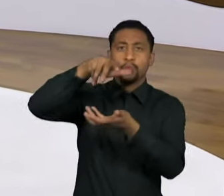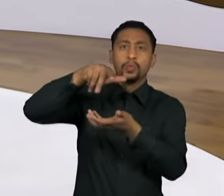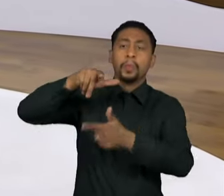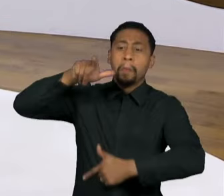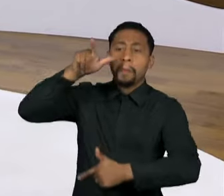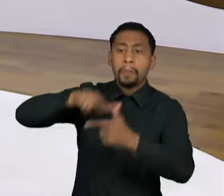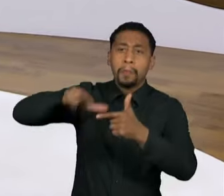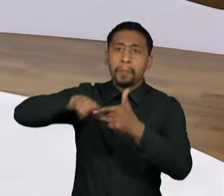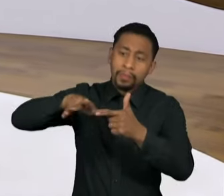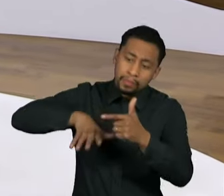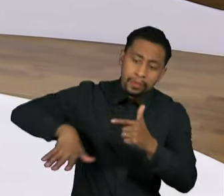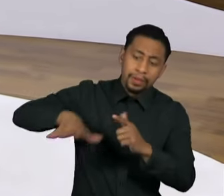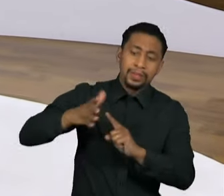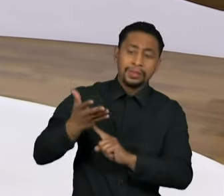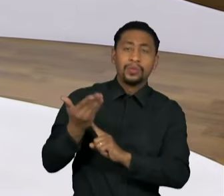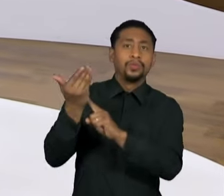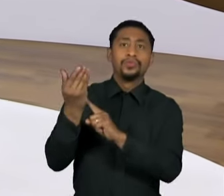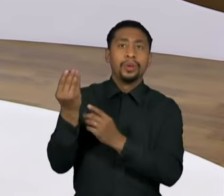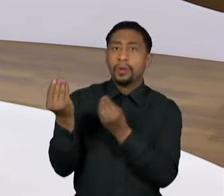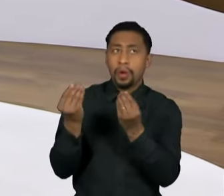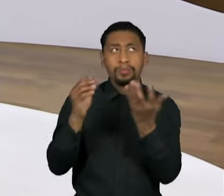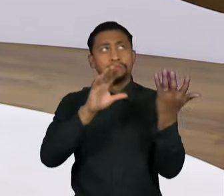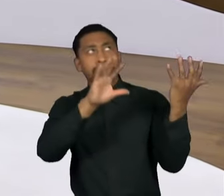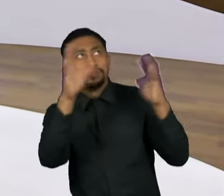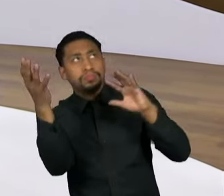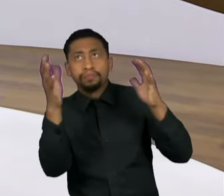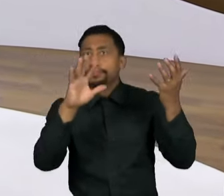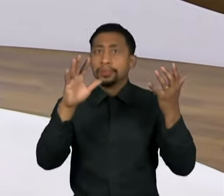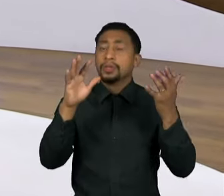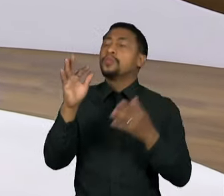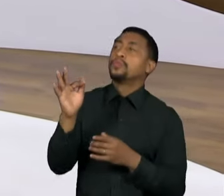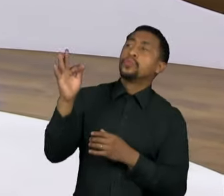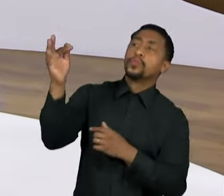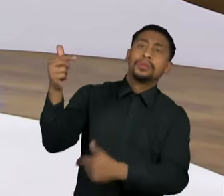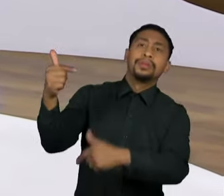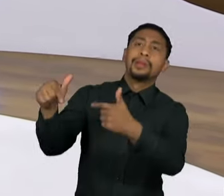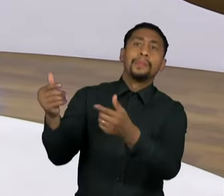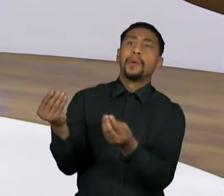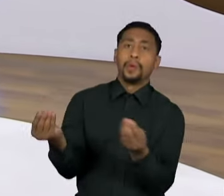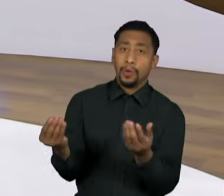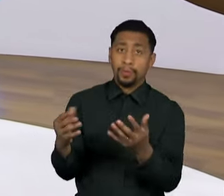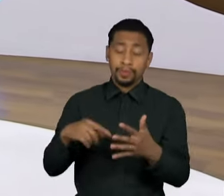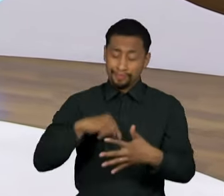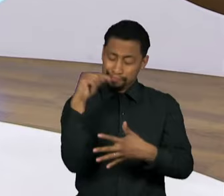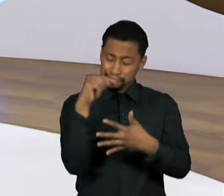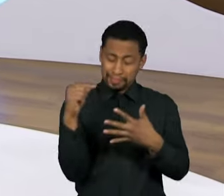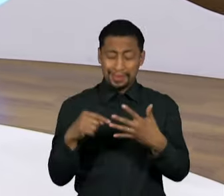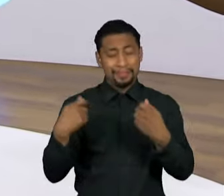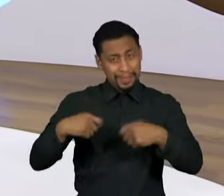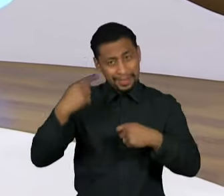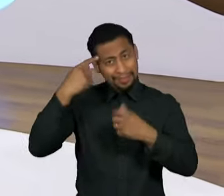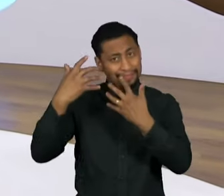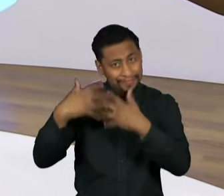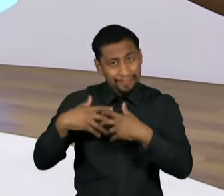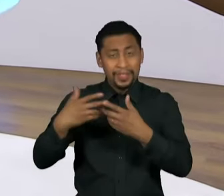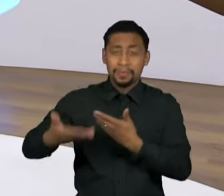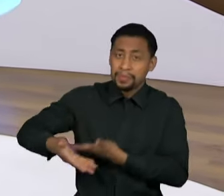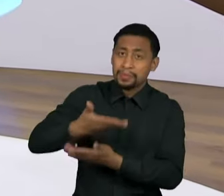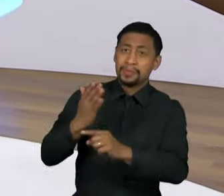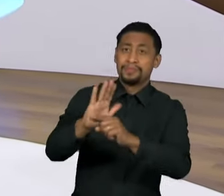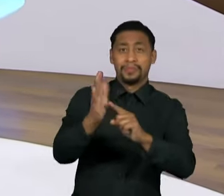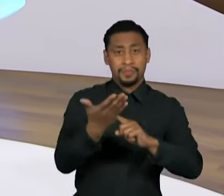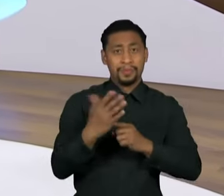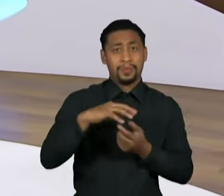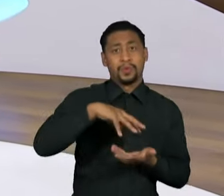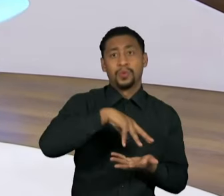technology, with climate change, with the future of work. All of these things require global thinking and global cooperation. That's